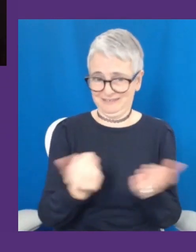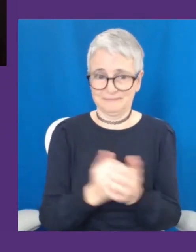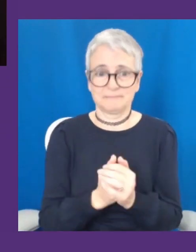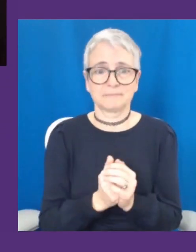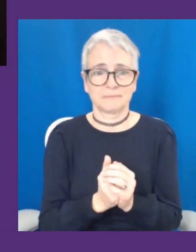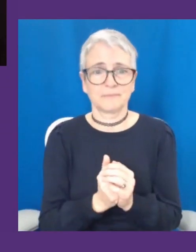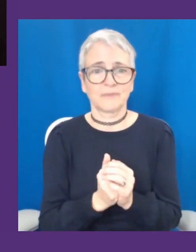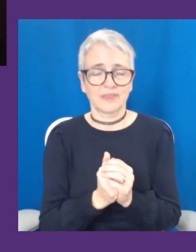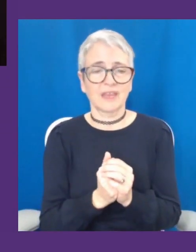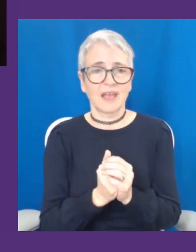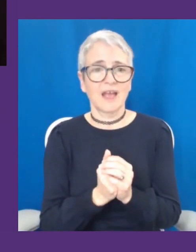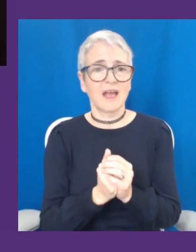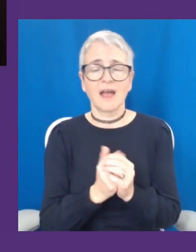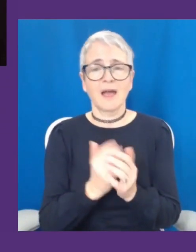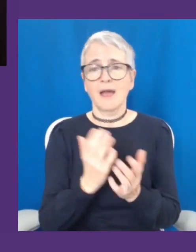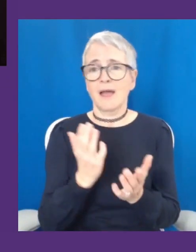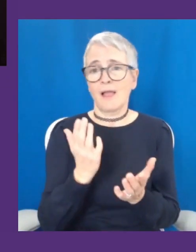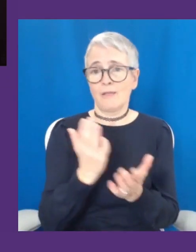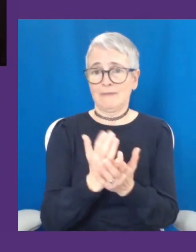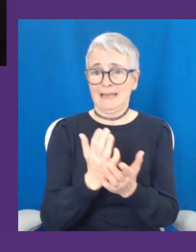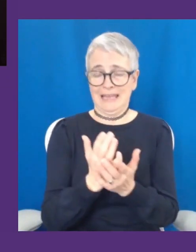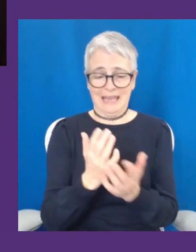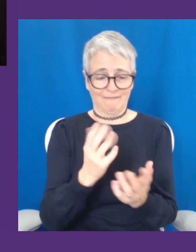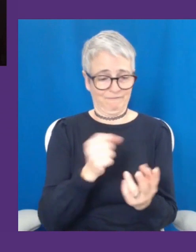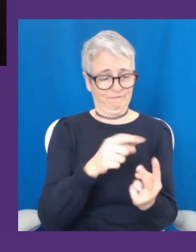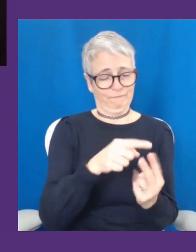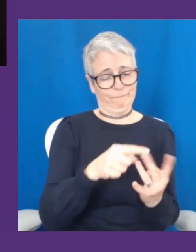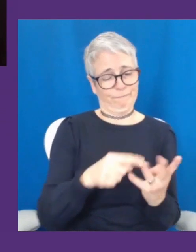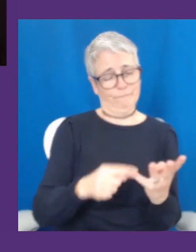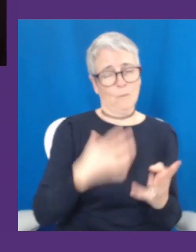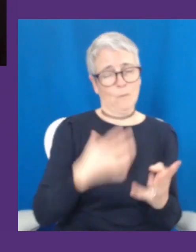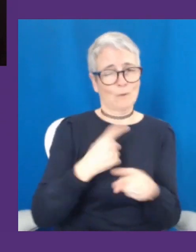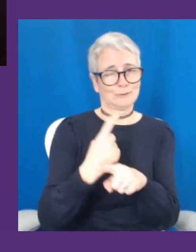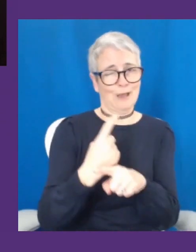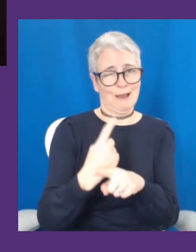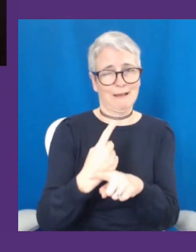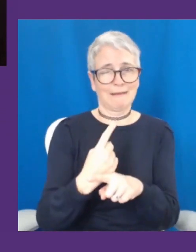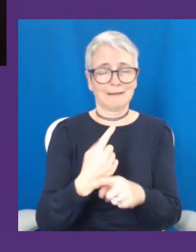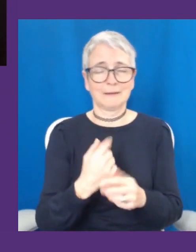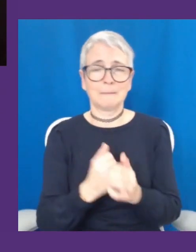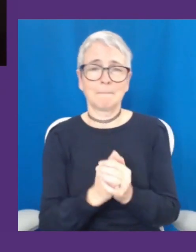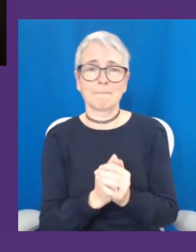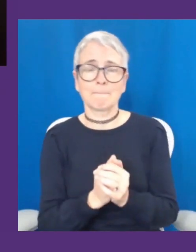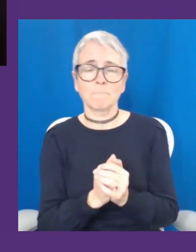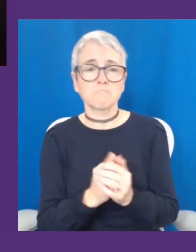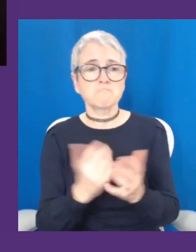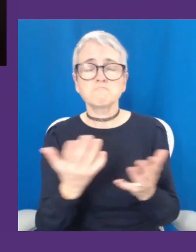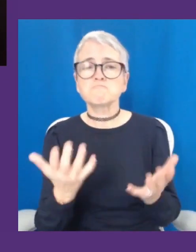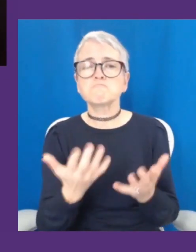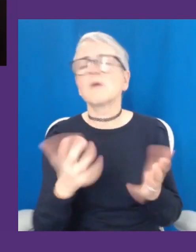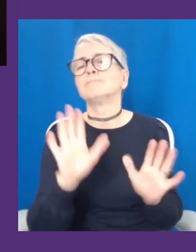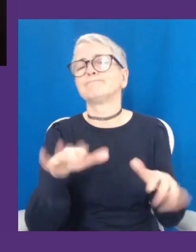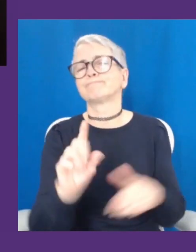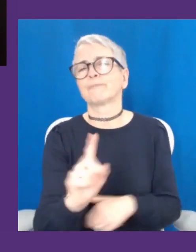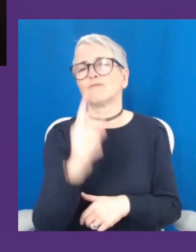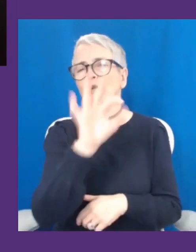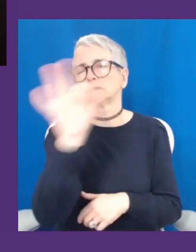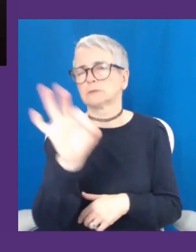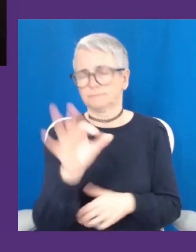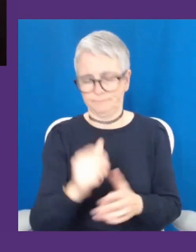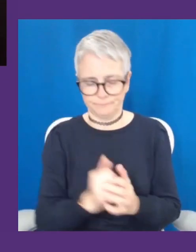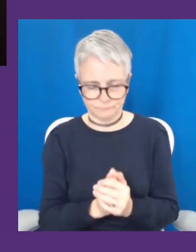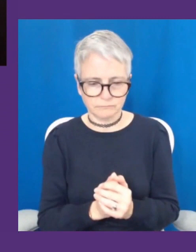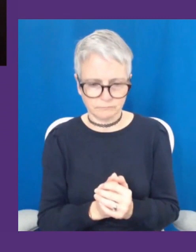to be discussing. I've got a few prompts. Just to kick off, as business leaders,